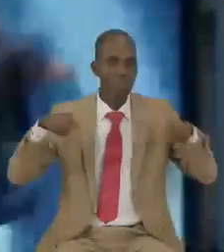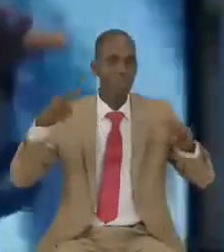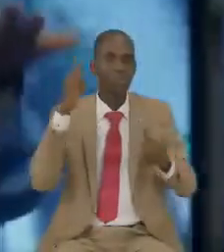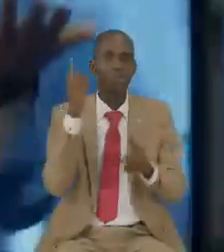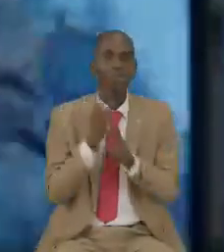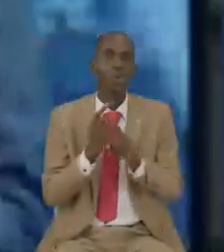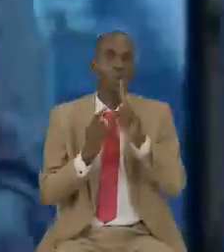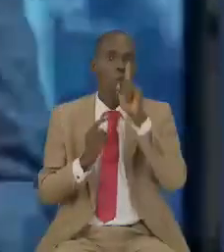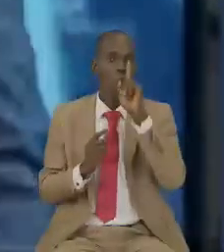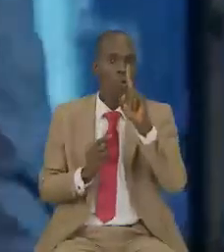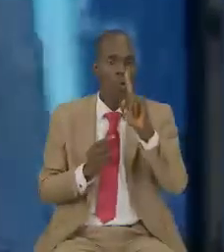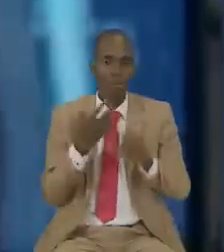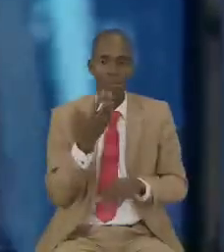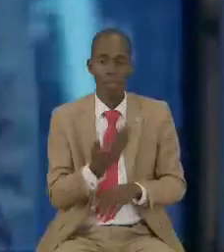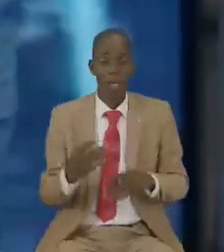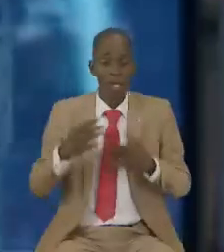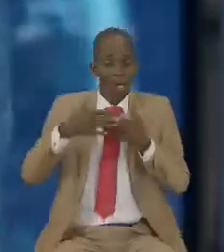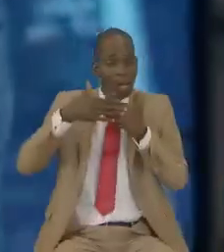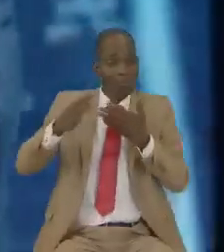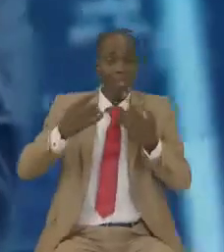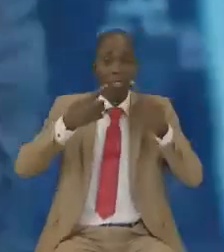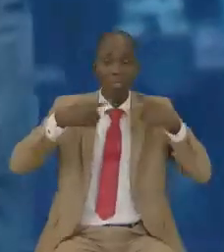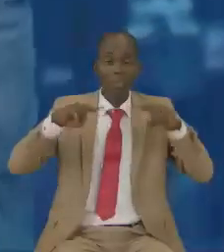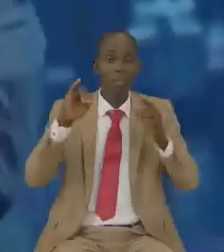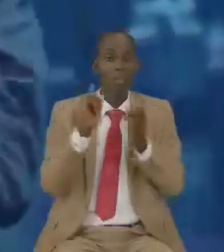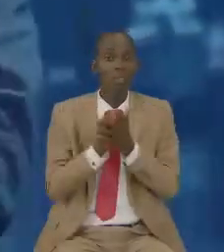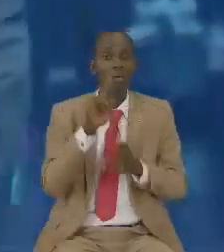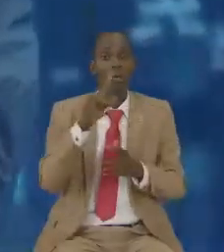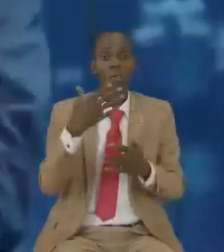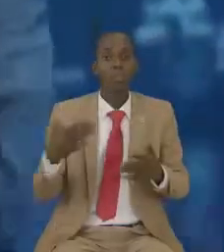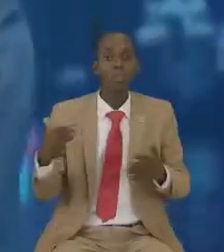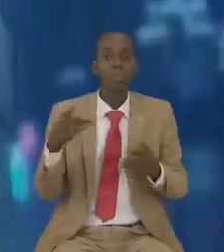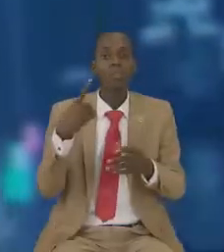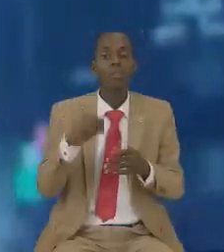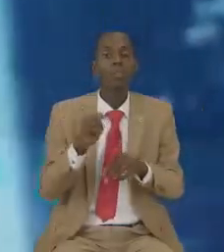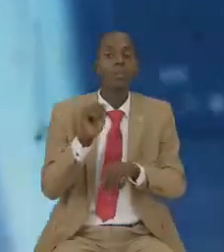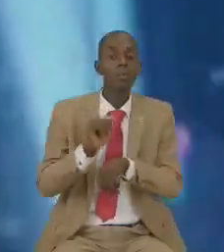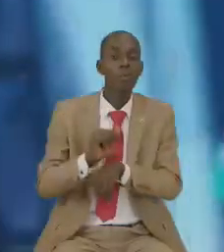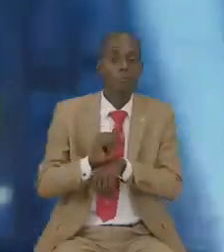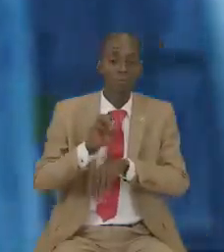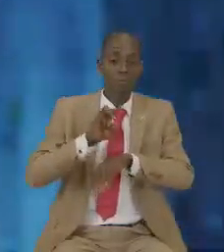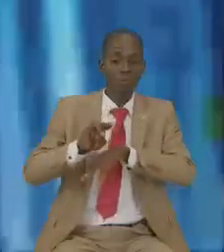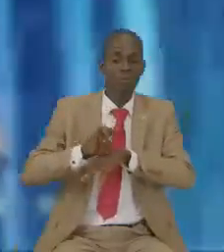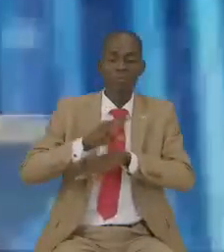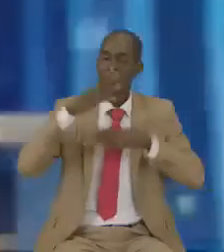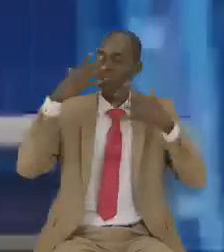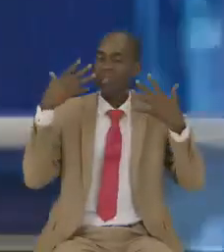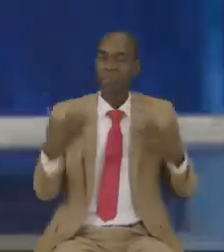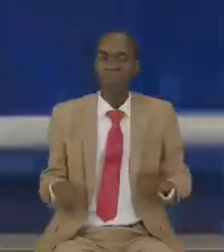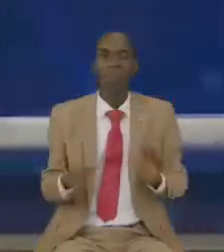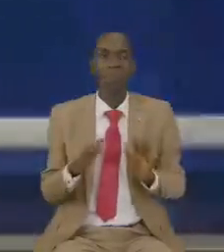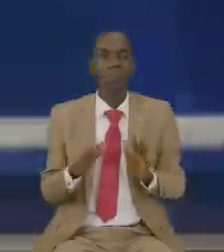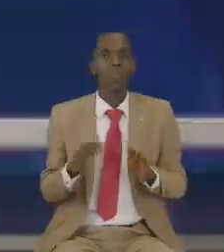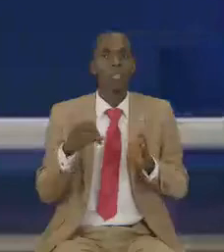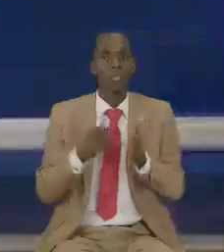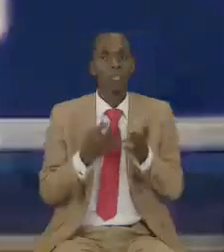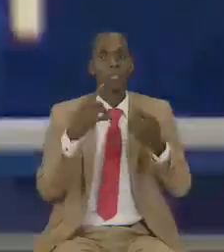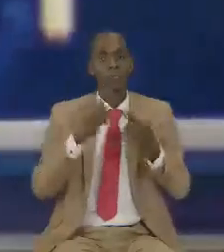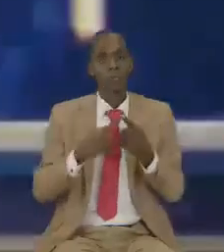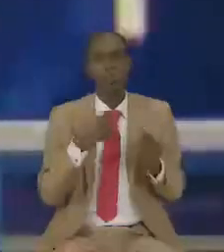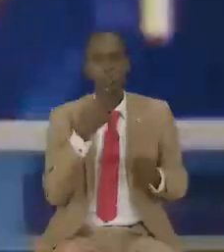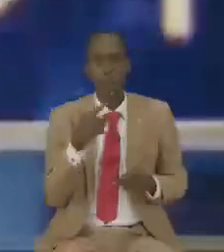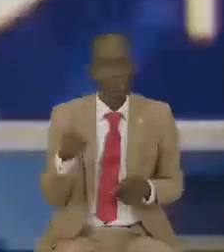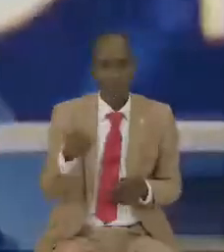thing. And once he declared that, his ministry was fulfilled. He came to reveal and to tell you